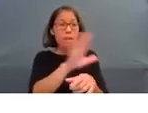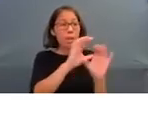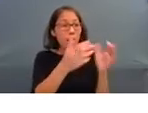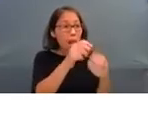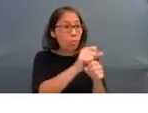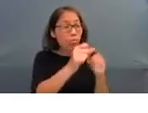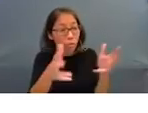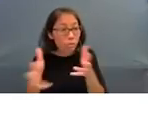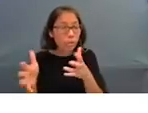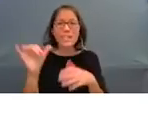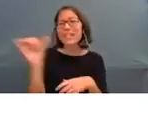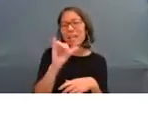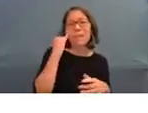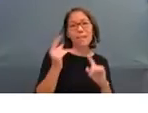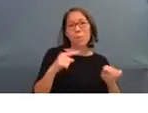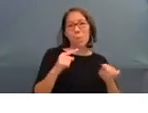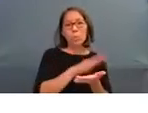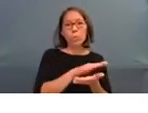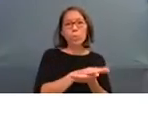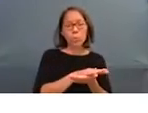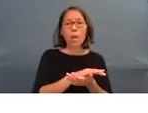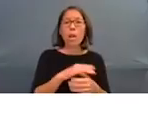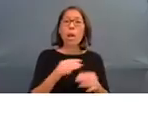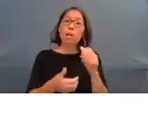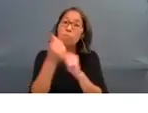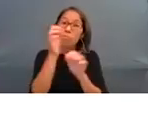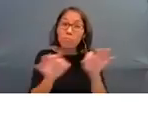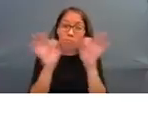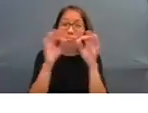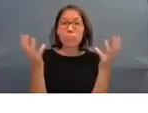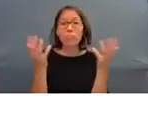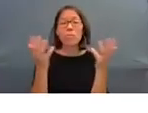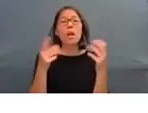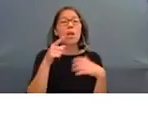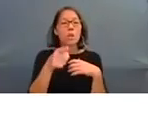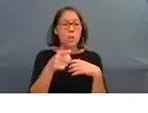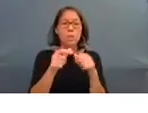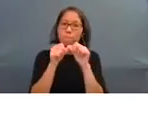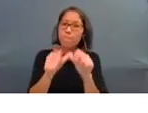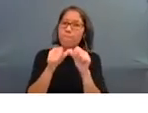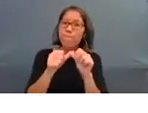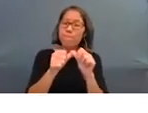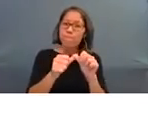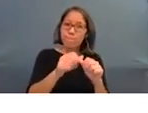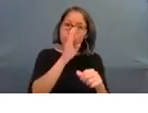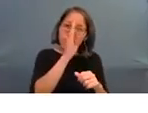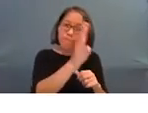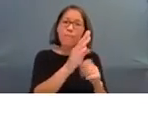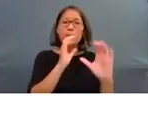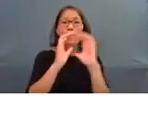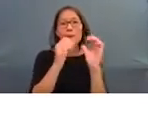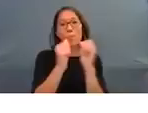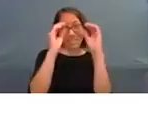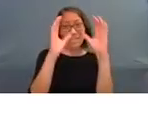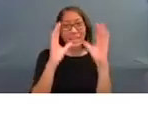an on-campus environment. And most importantly, that you maintain those direct lines of communication with the teacher. That